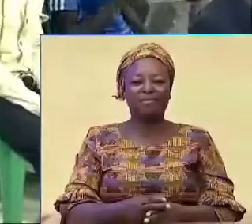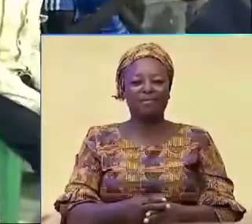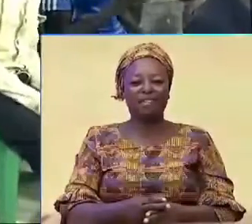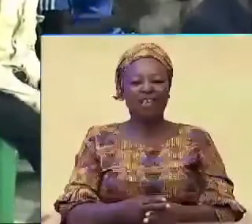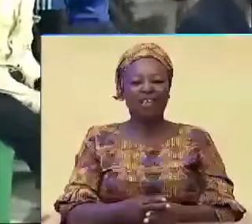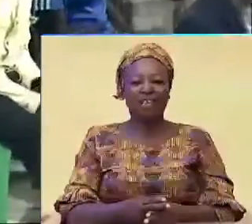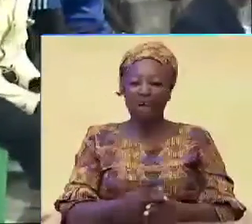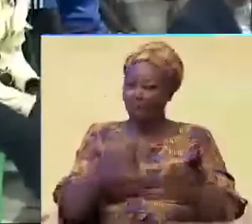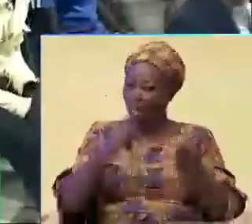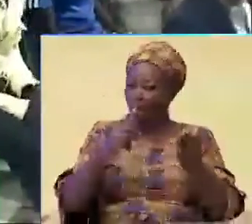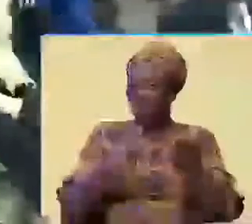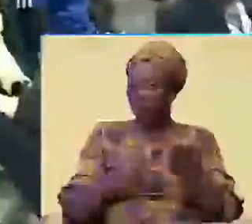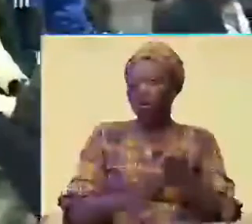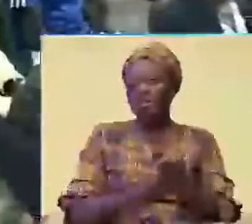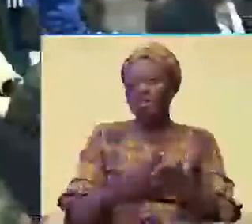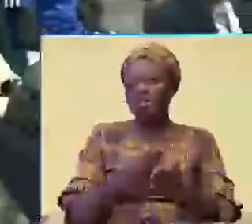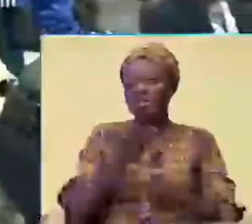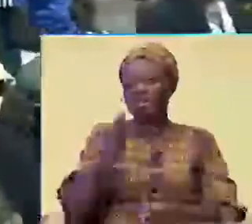name.